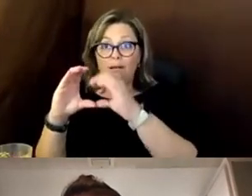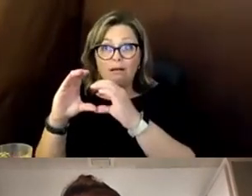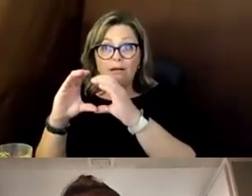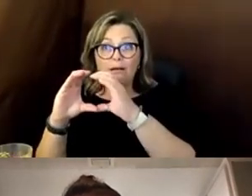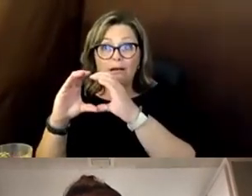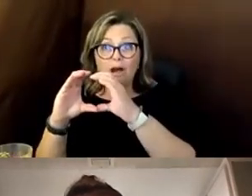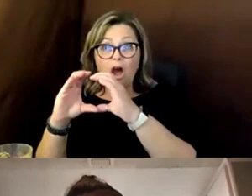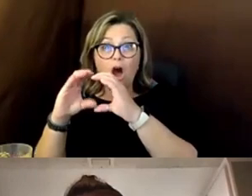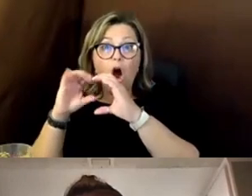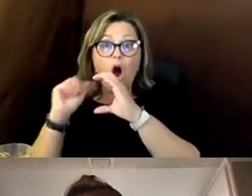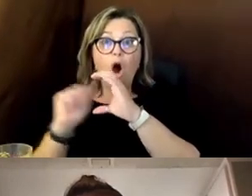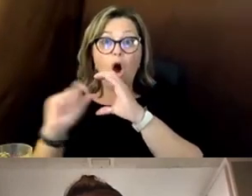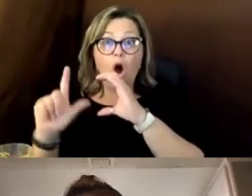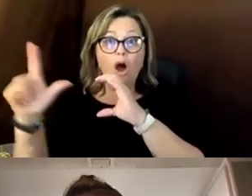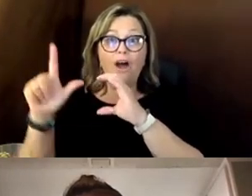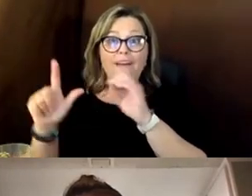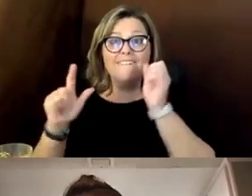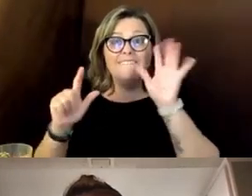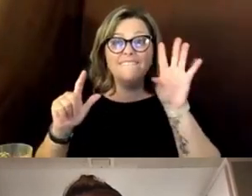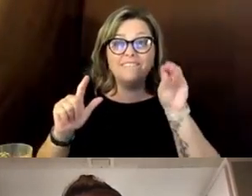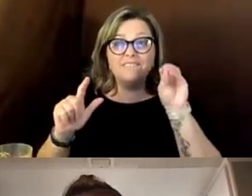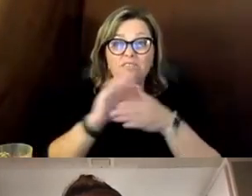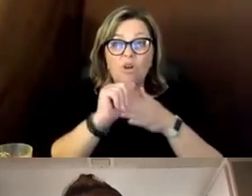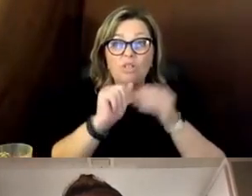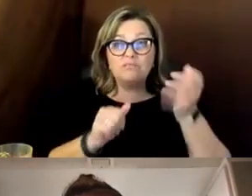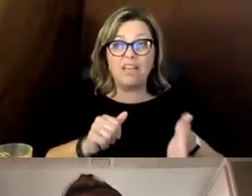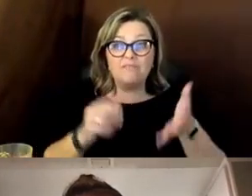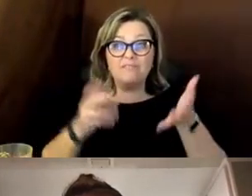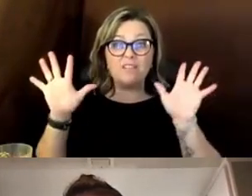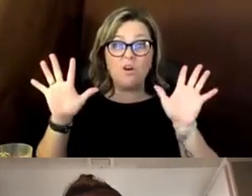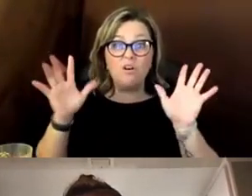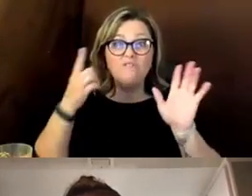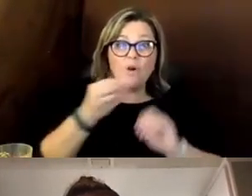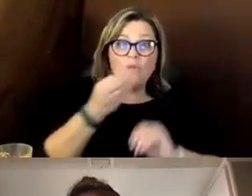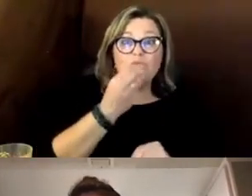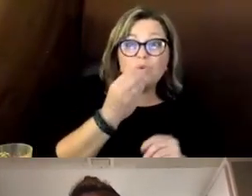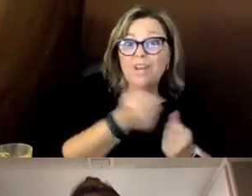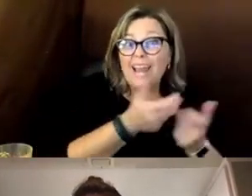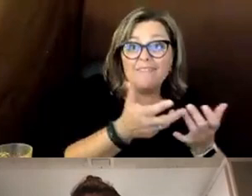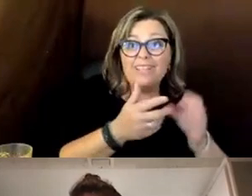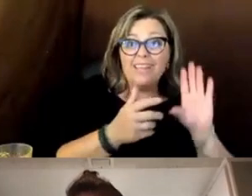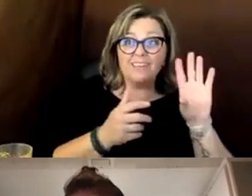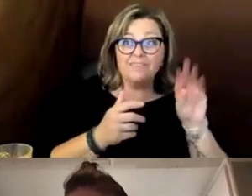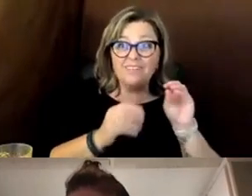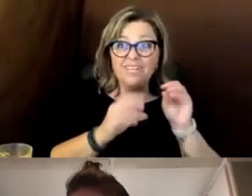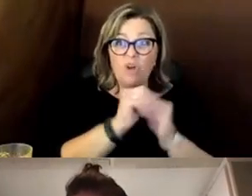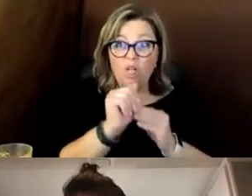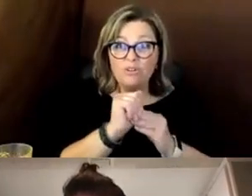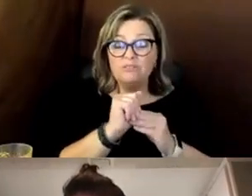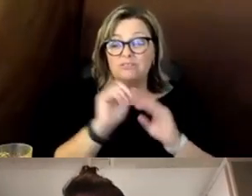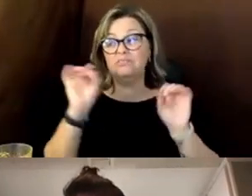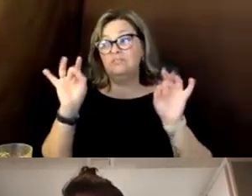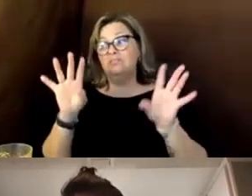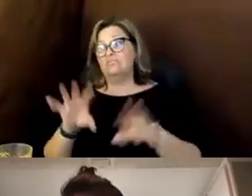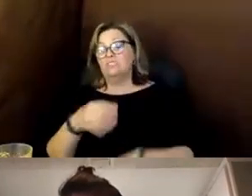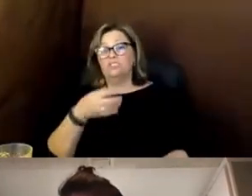it's shocking to end up at that point in life when you're, you know, I mean, you can do something till you die,